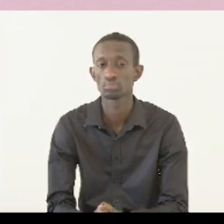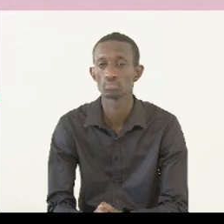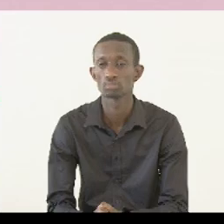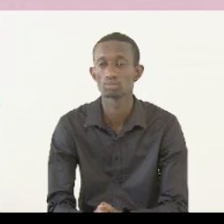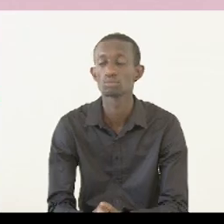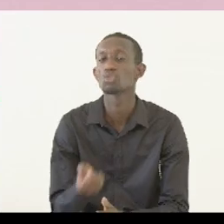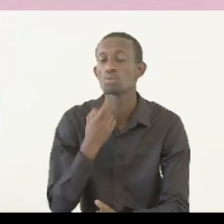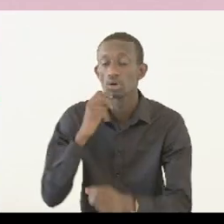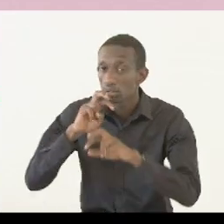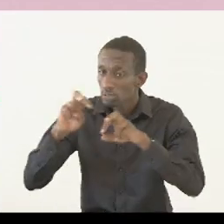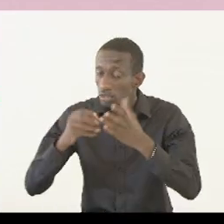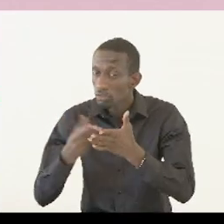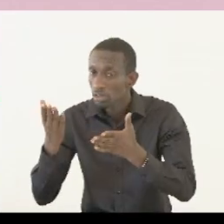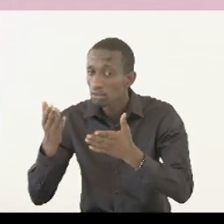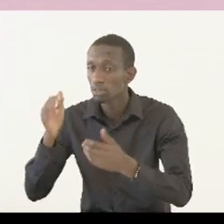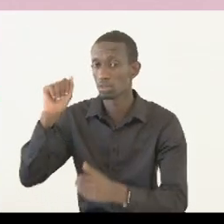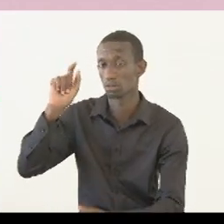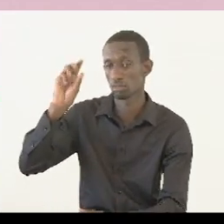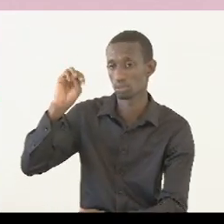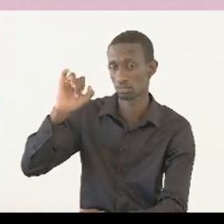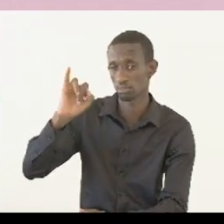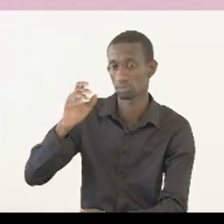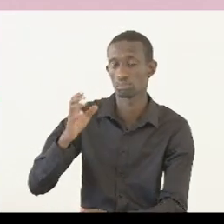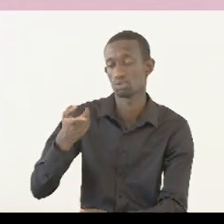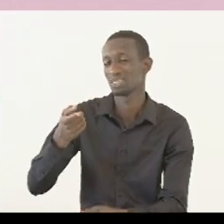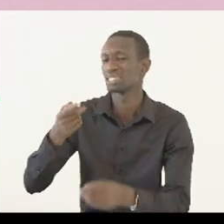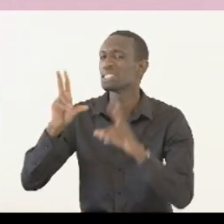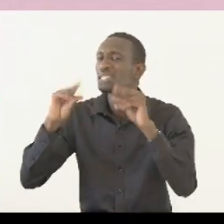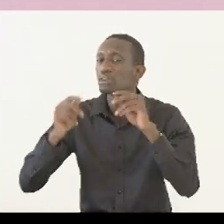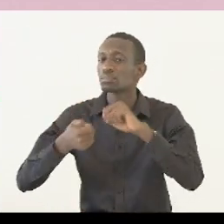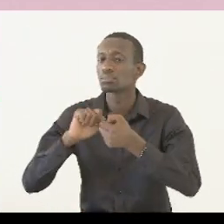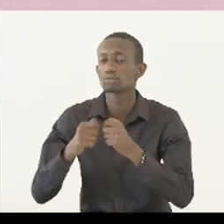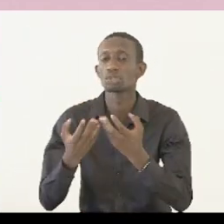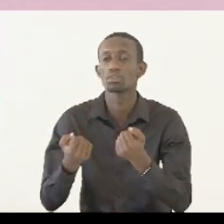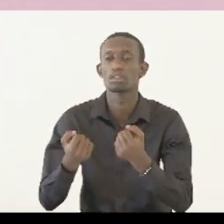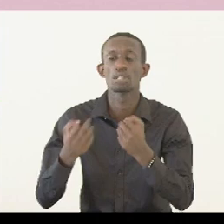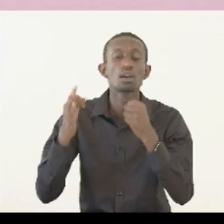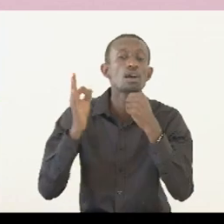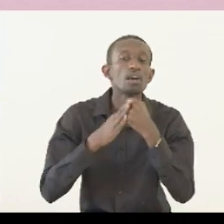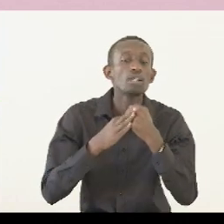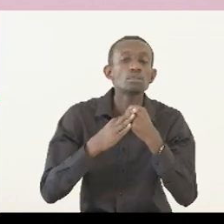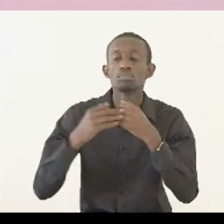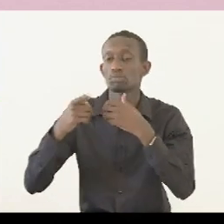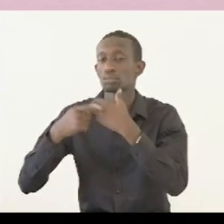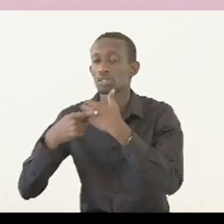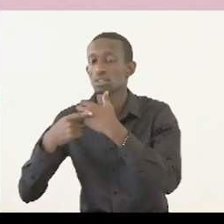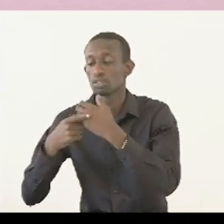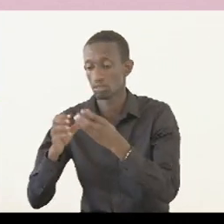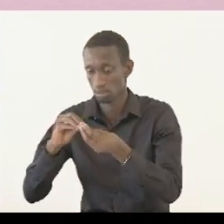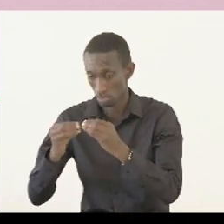to find the valency of an atom in the nonmetals, you take 8 minus the number of